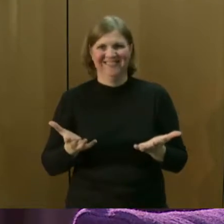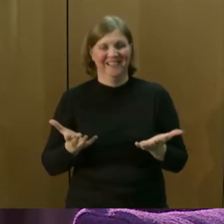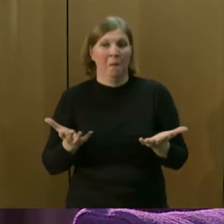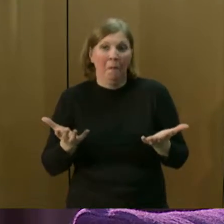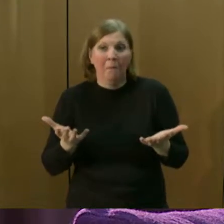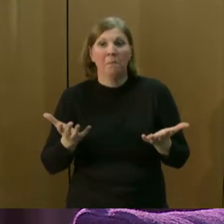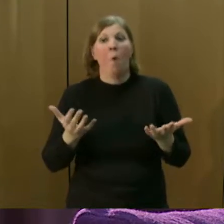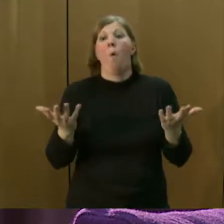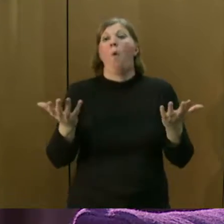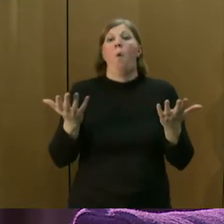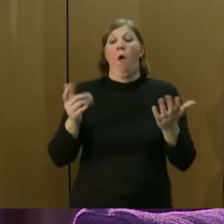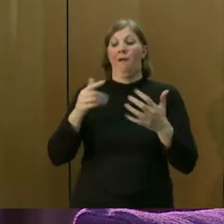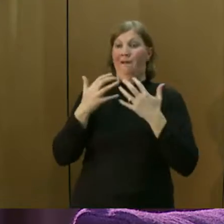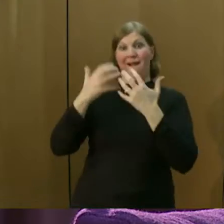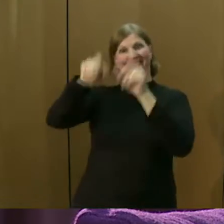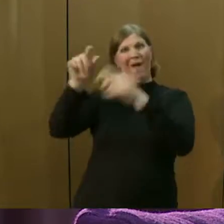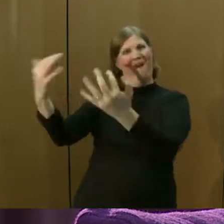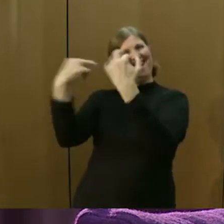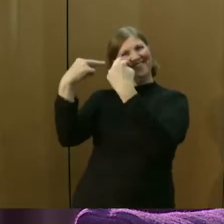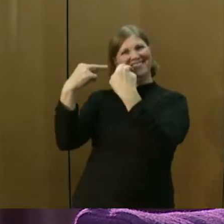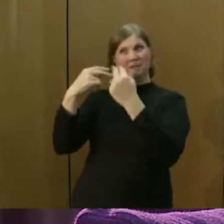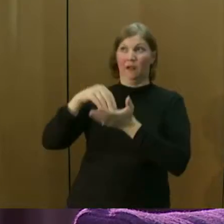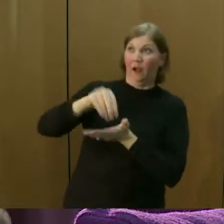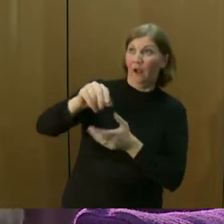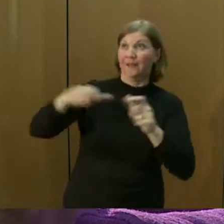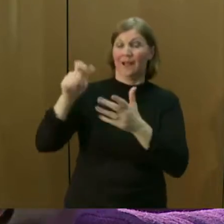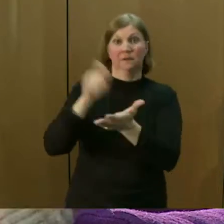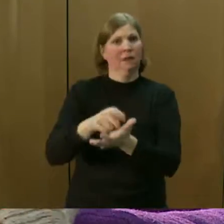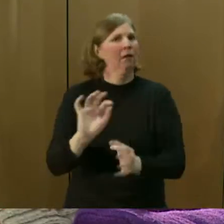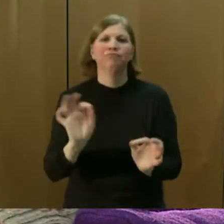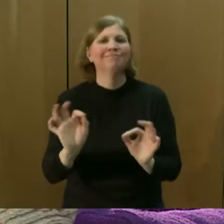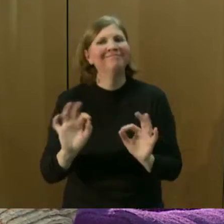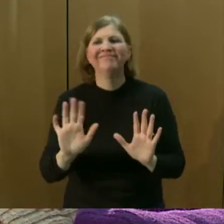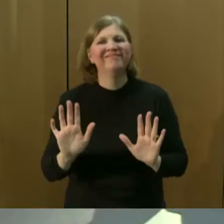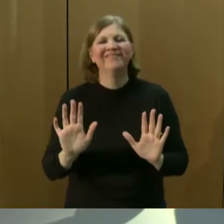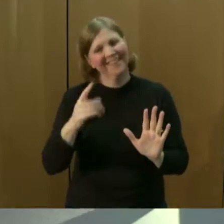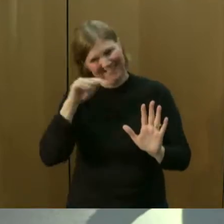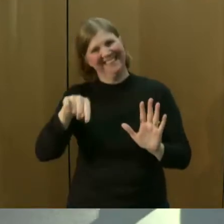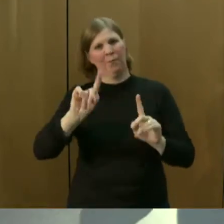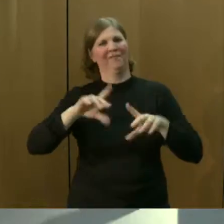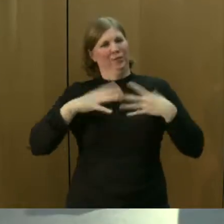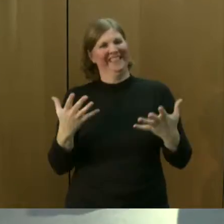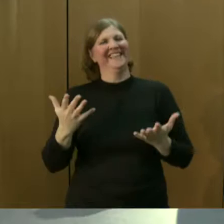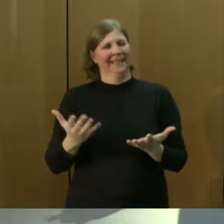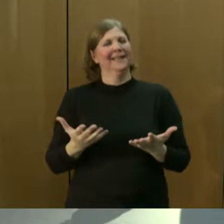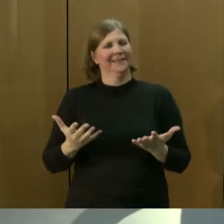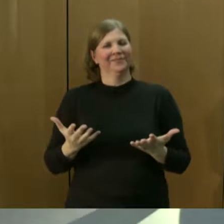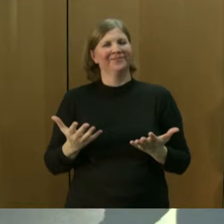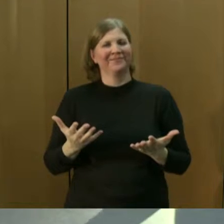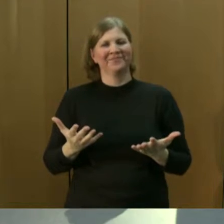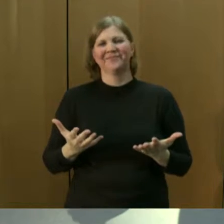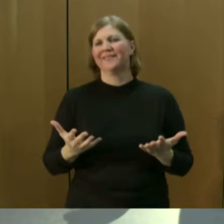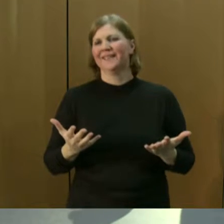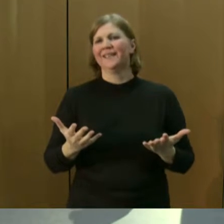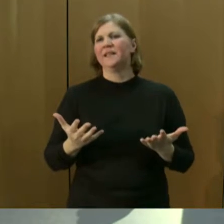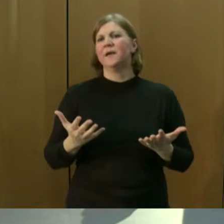So there's so many variations within that. There's a lot of information on our website, and Yeah. as you were saying, in the Fringe Guide to Choosing a Venue and